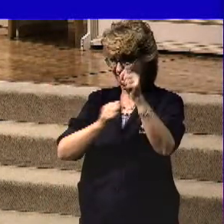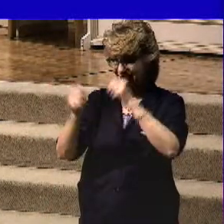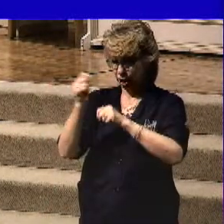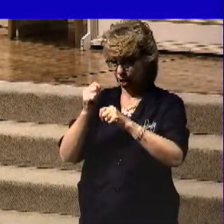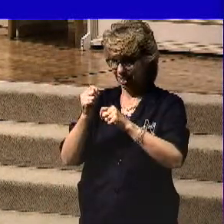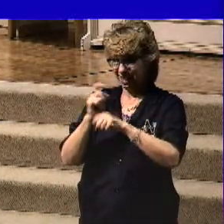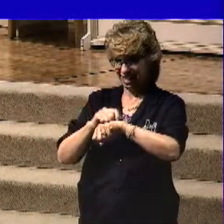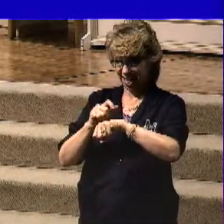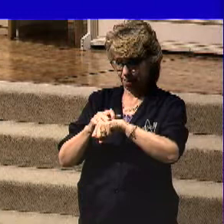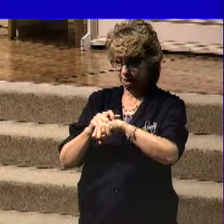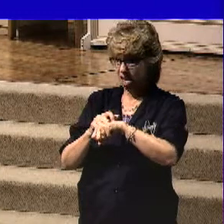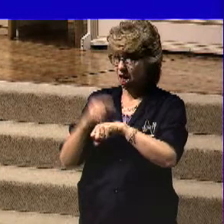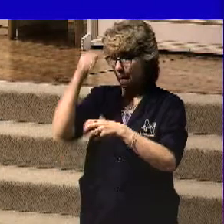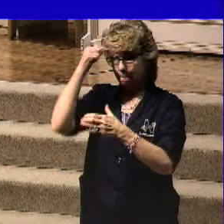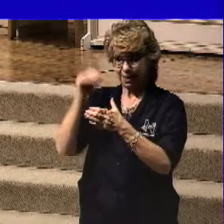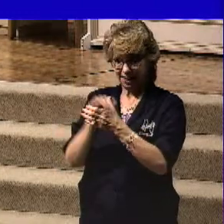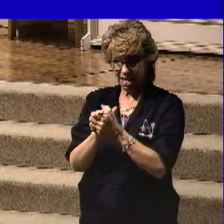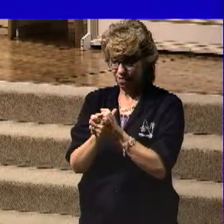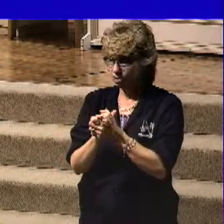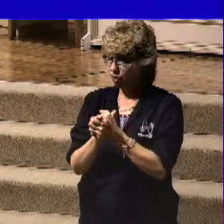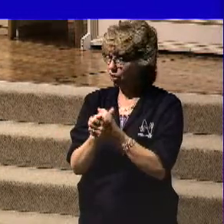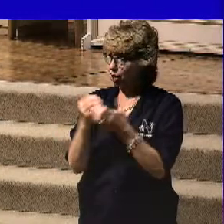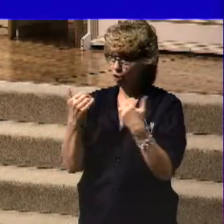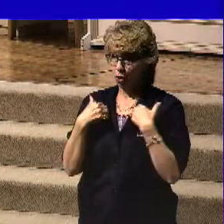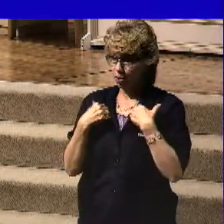before the tribulation period, believers are not appointed to wrath.